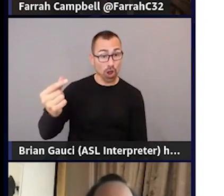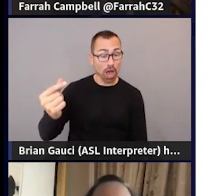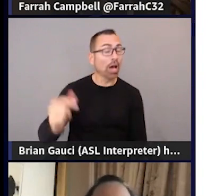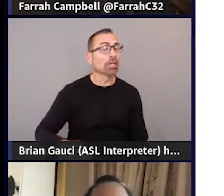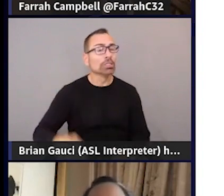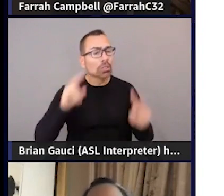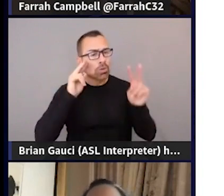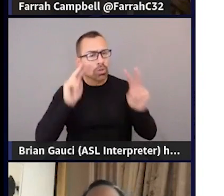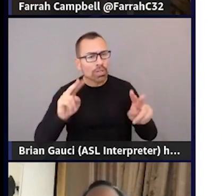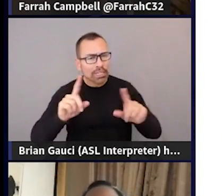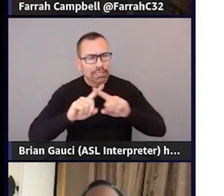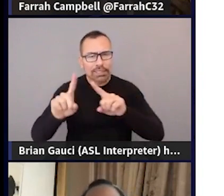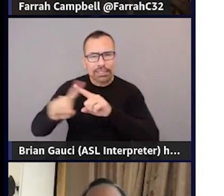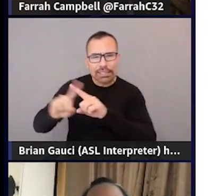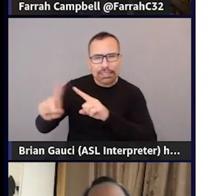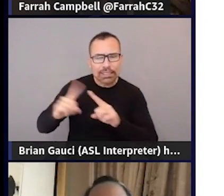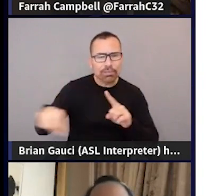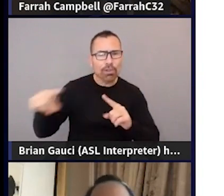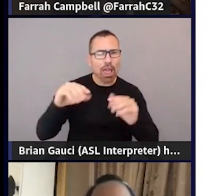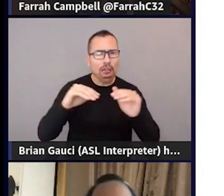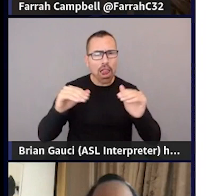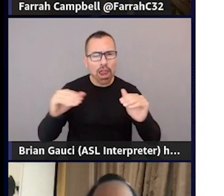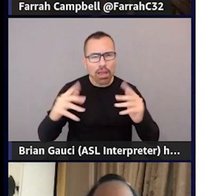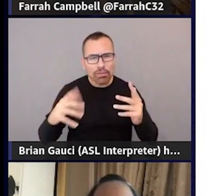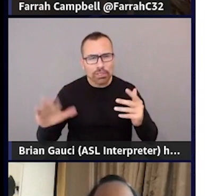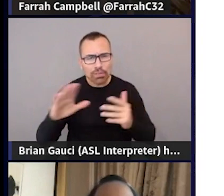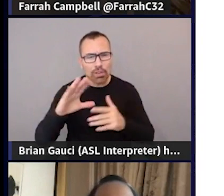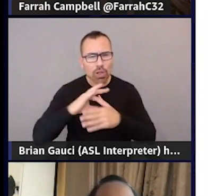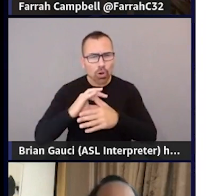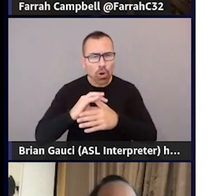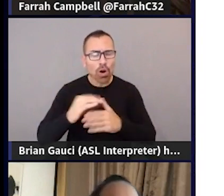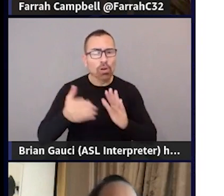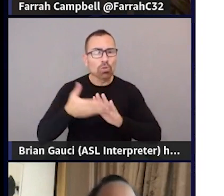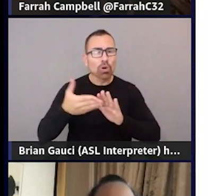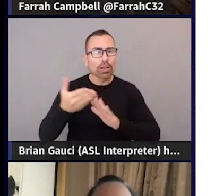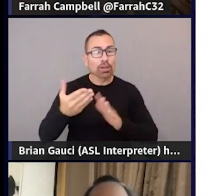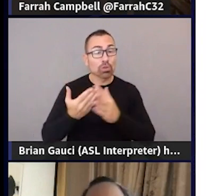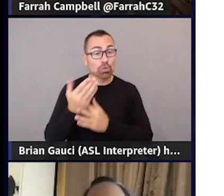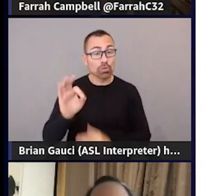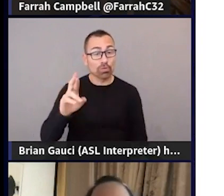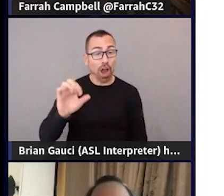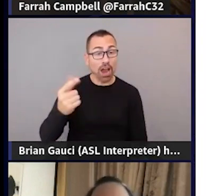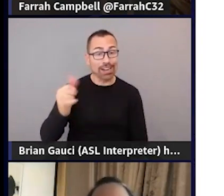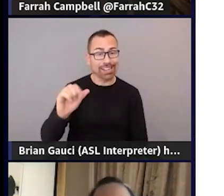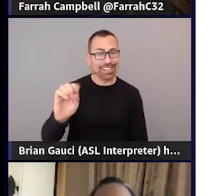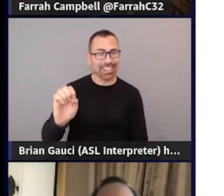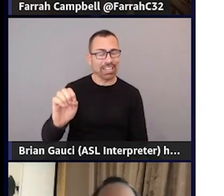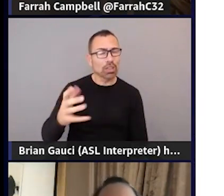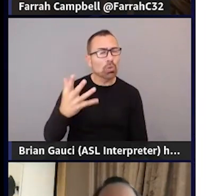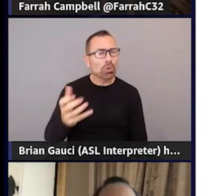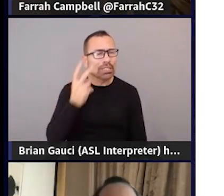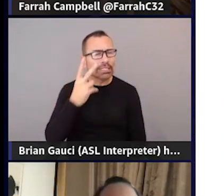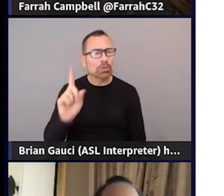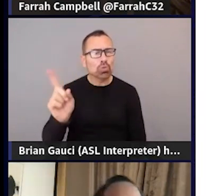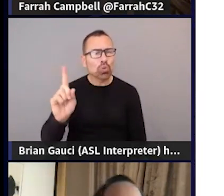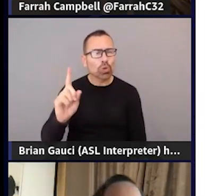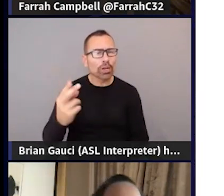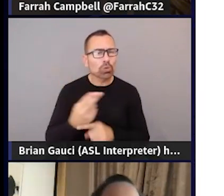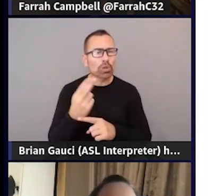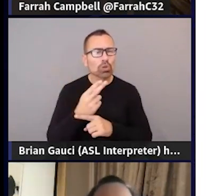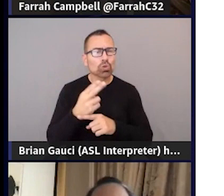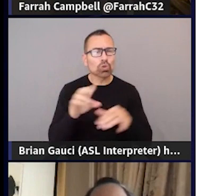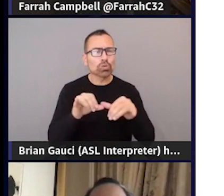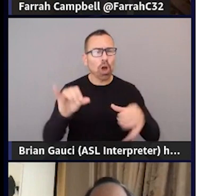core application. Running on Fargate, and kind of seeing, okay, where do we do auto scaling? What are